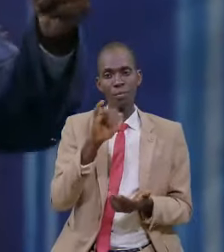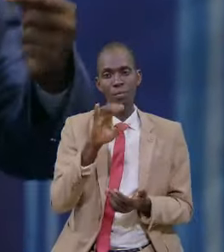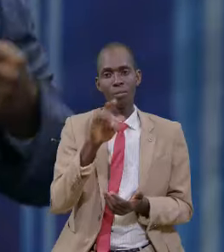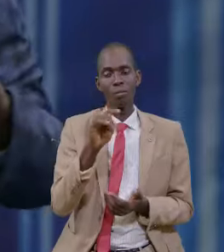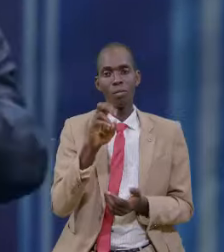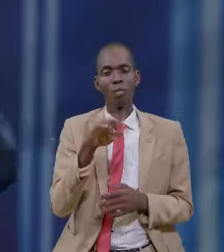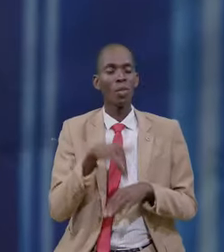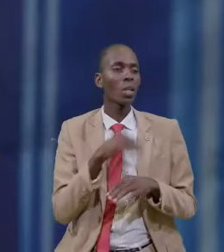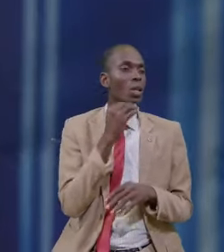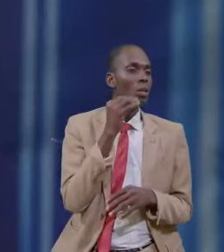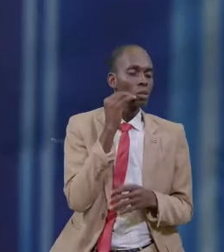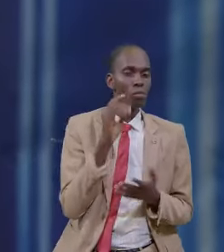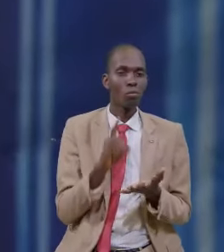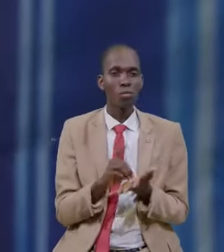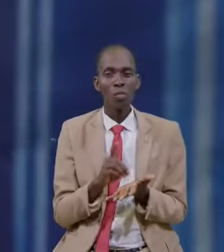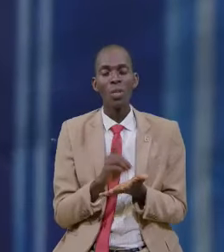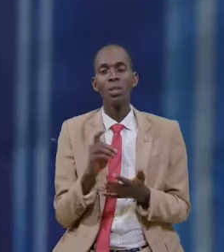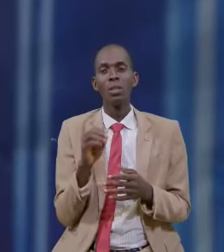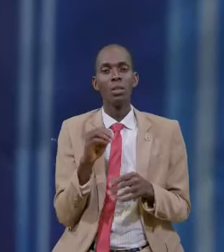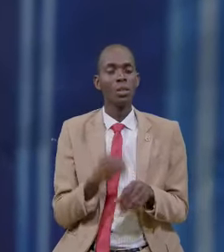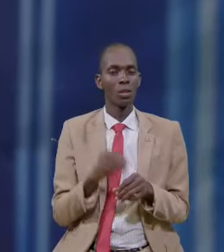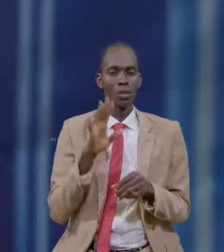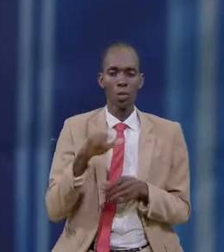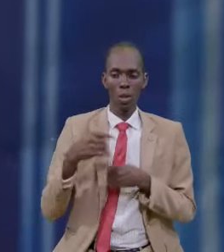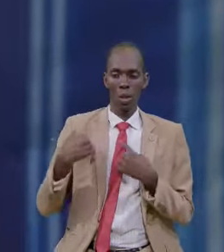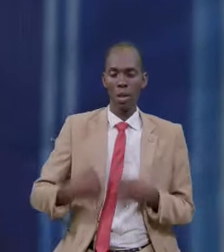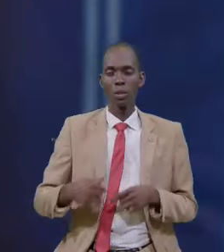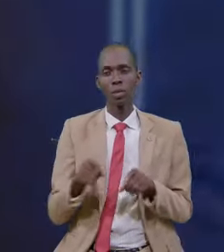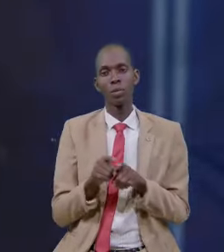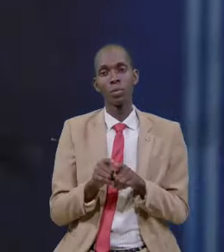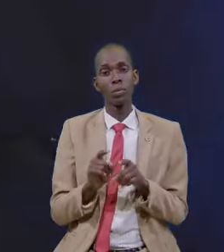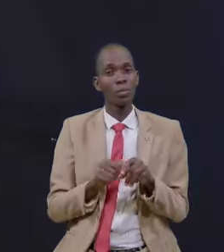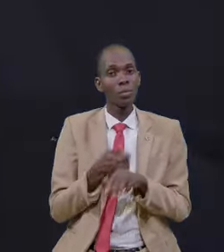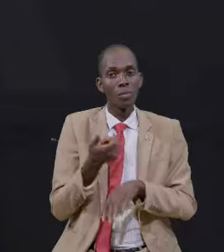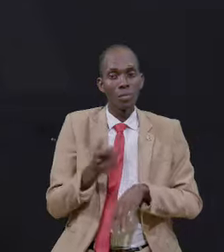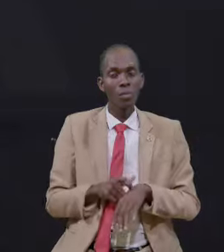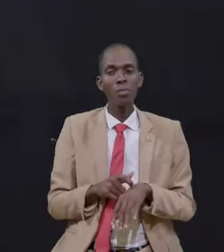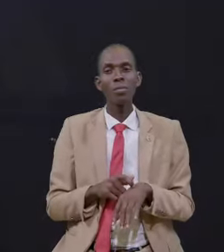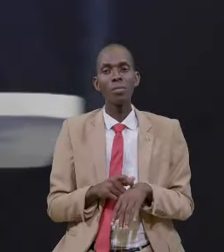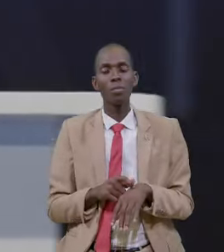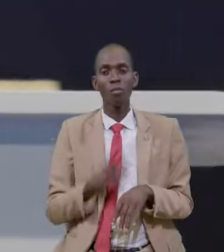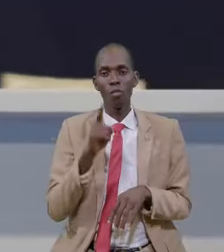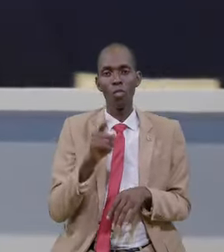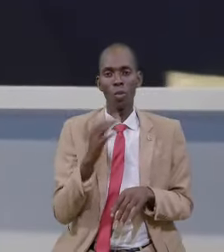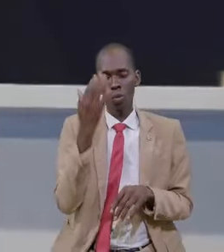but there's a dictionary in your heart. Whenever you're, not when you're writing exam or